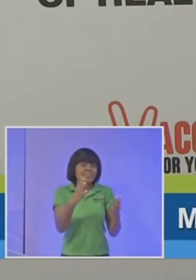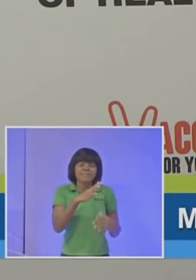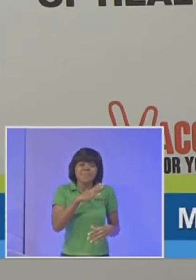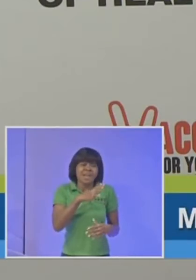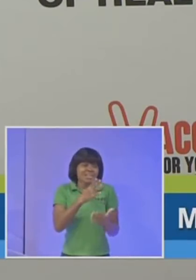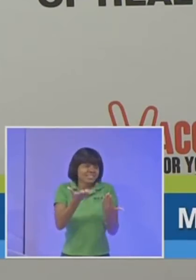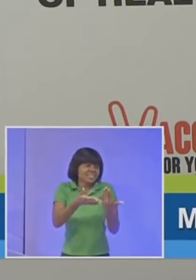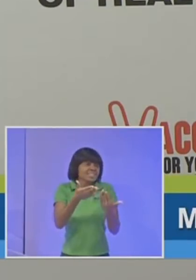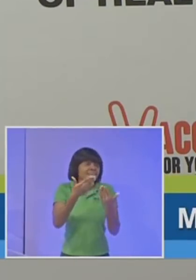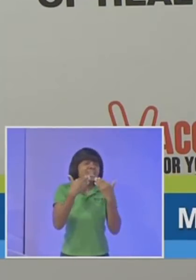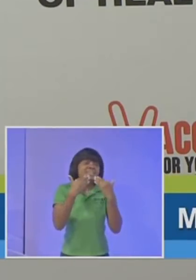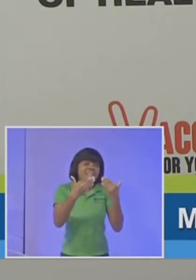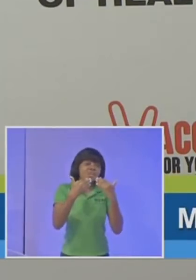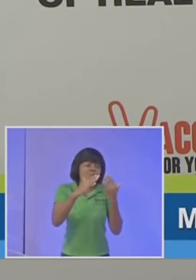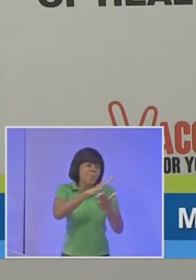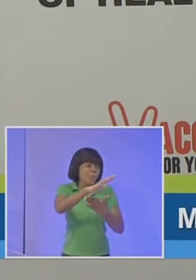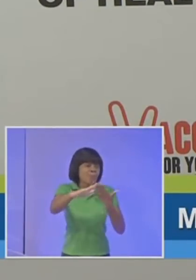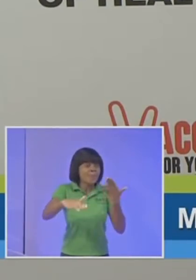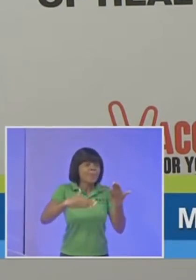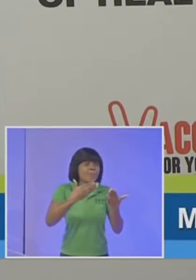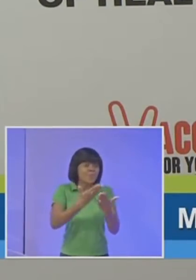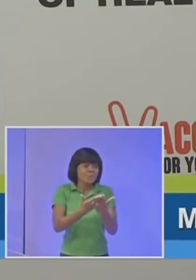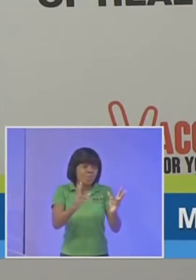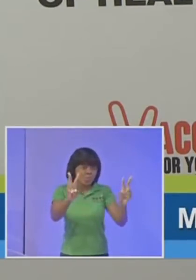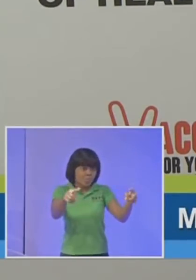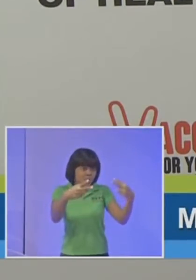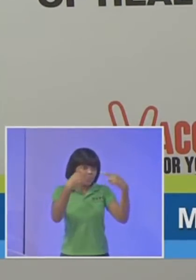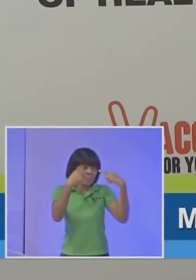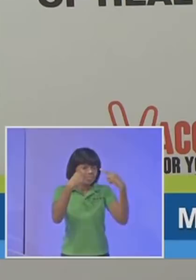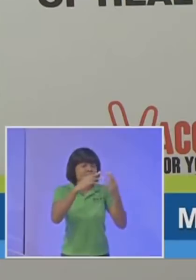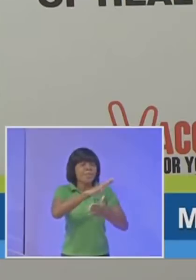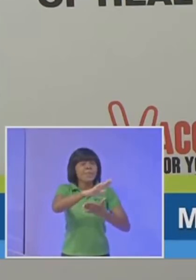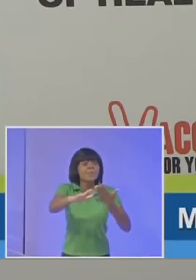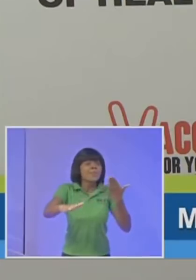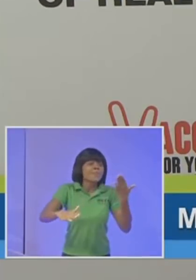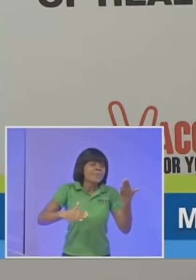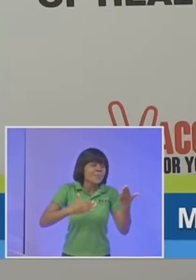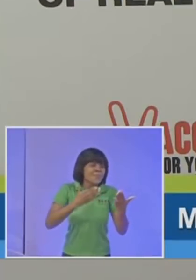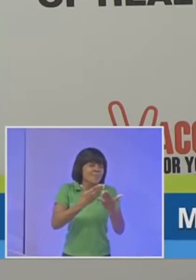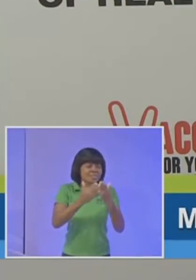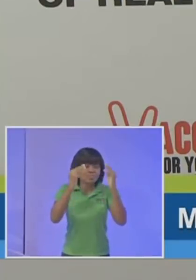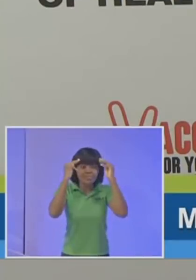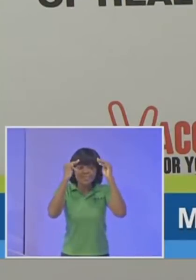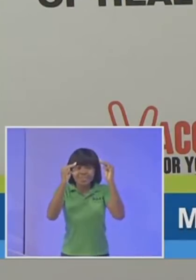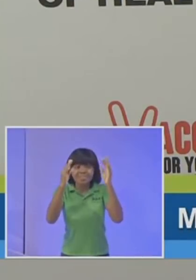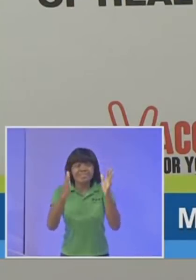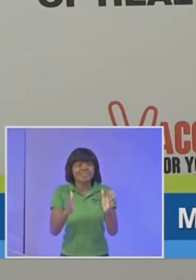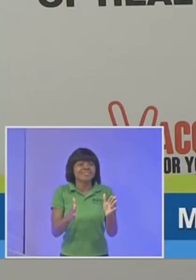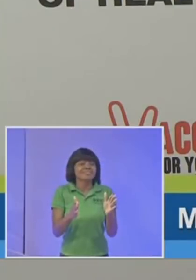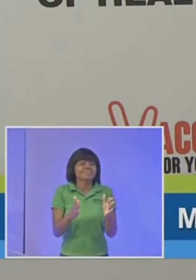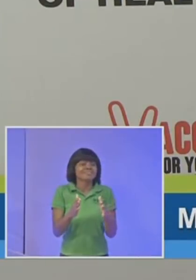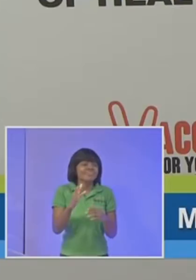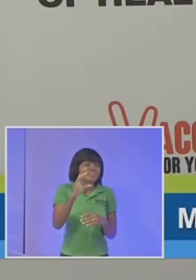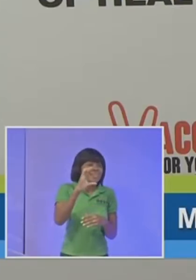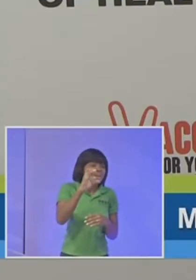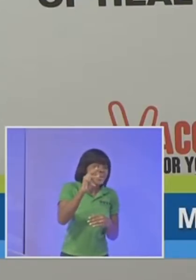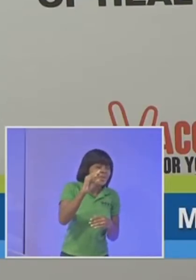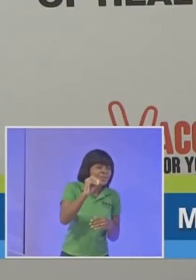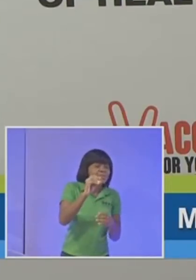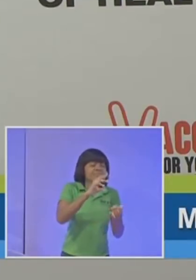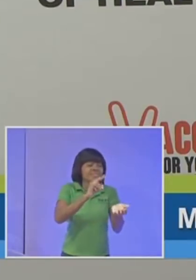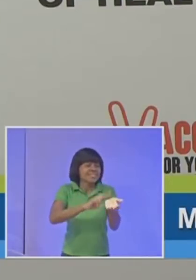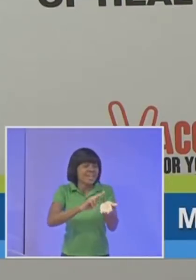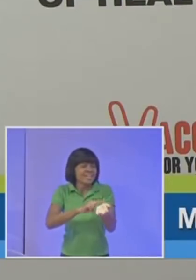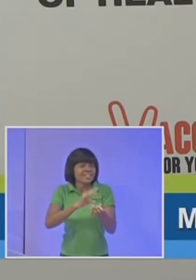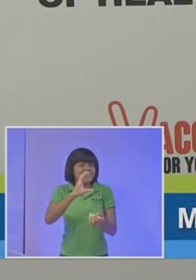you, everyone, for joining us and all who participated. Minister, CMO, and first time we had Ms. Charles, members of the media, and of